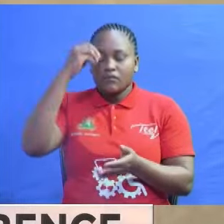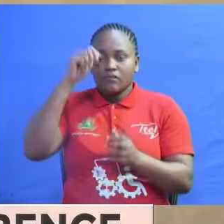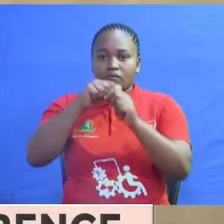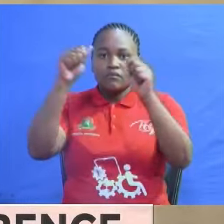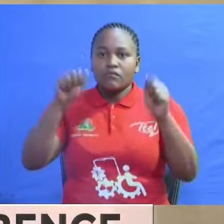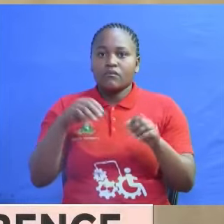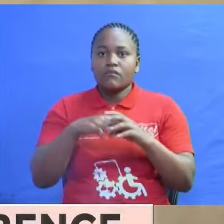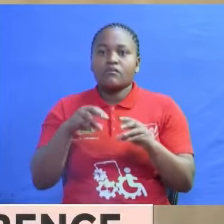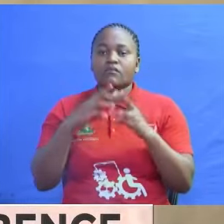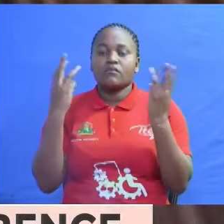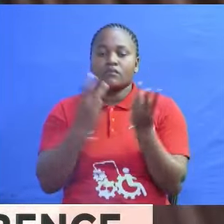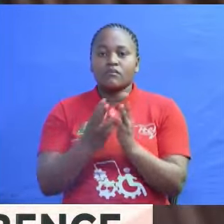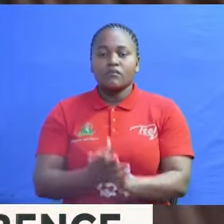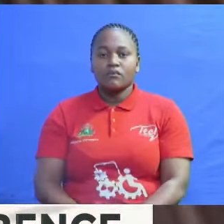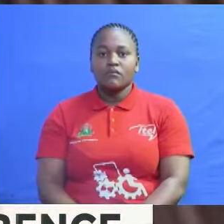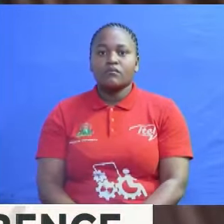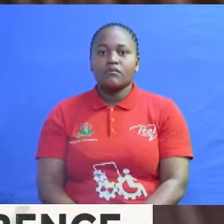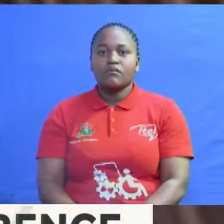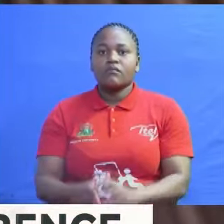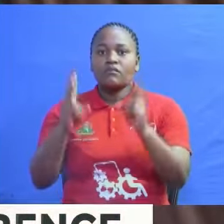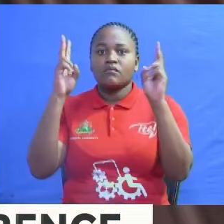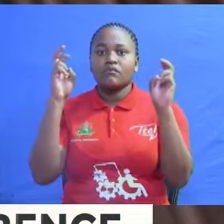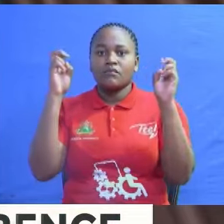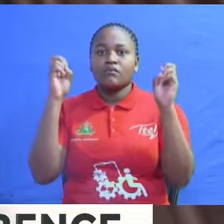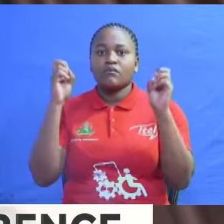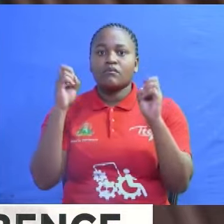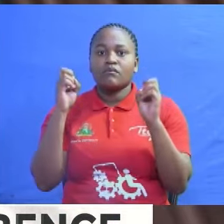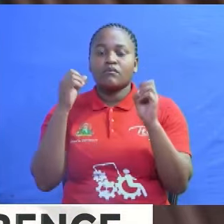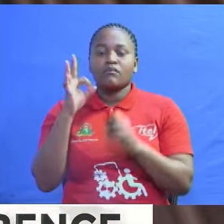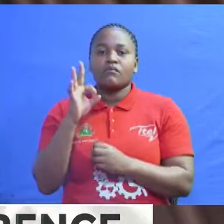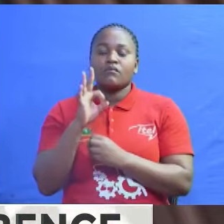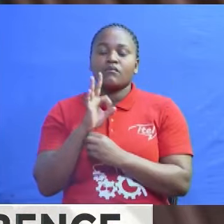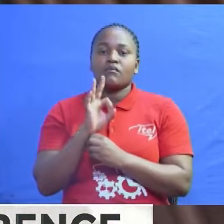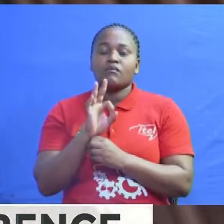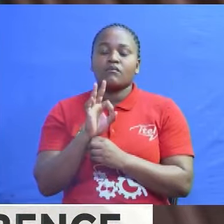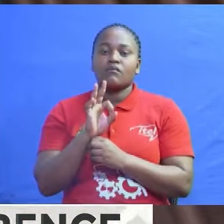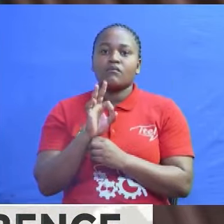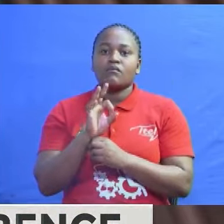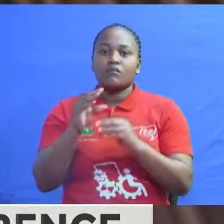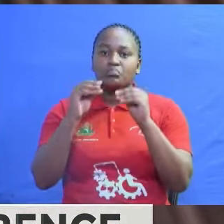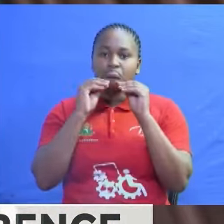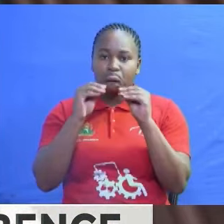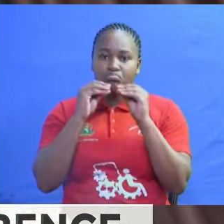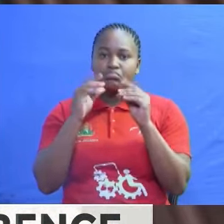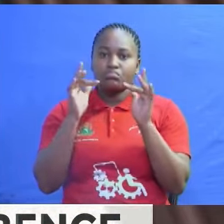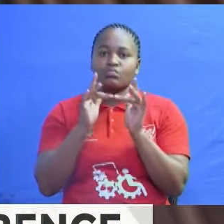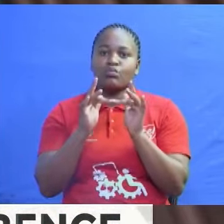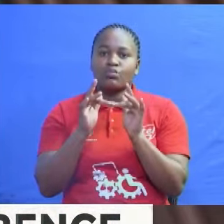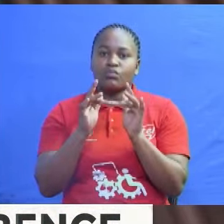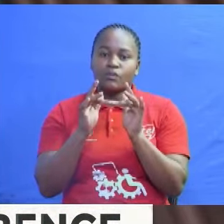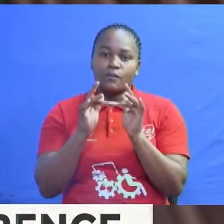in the continent. The issue of teaching online,